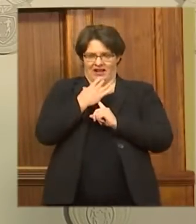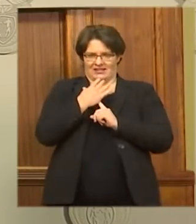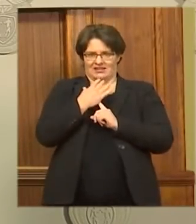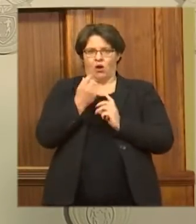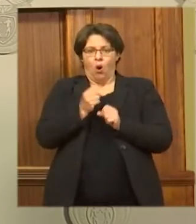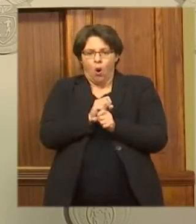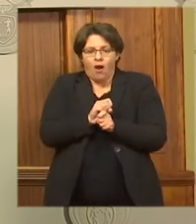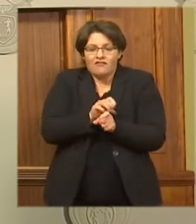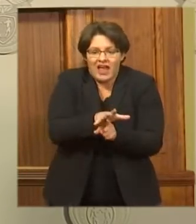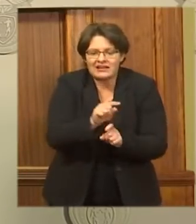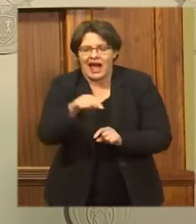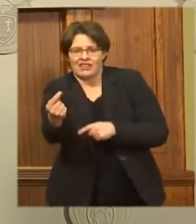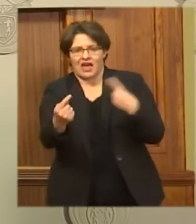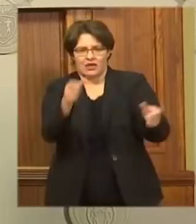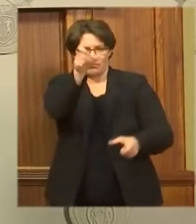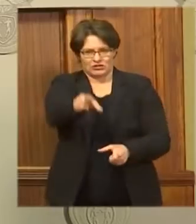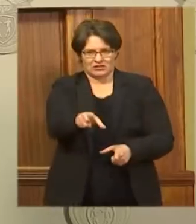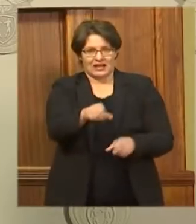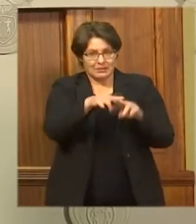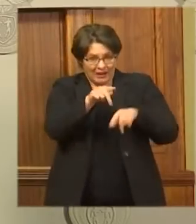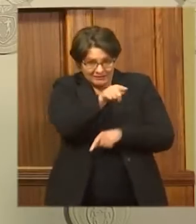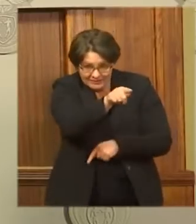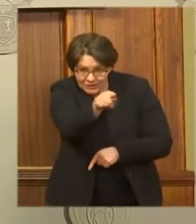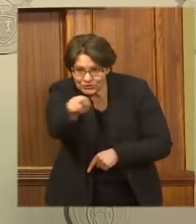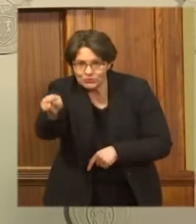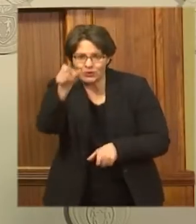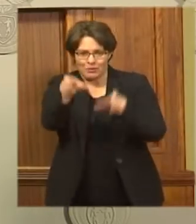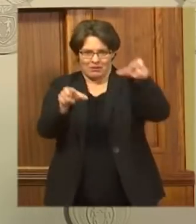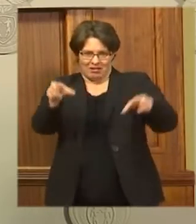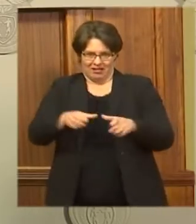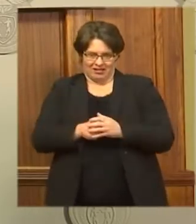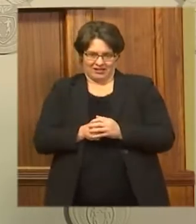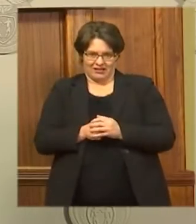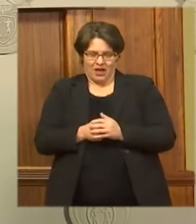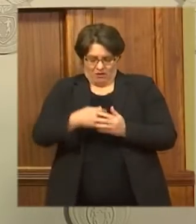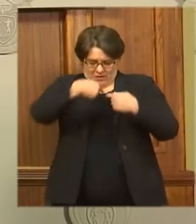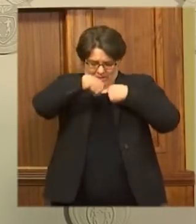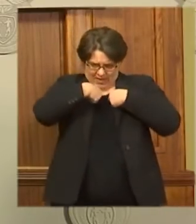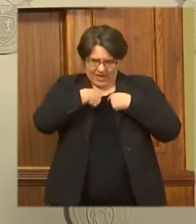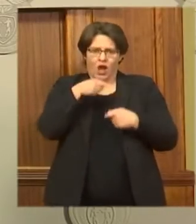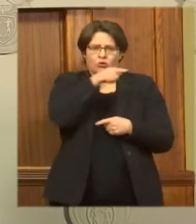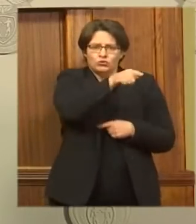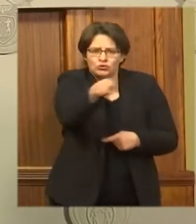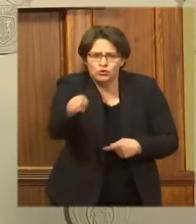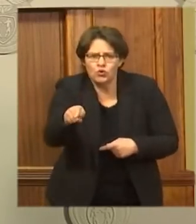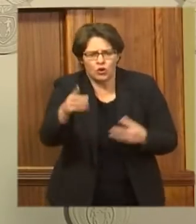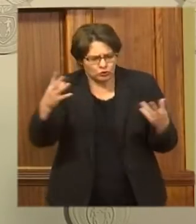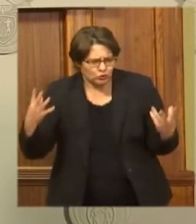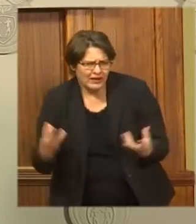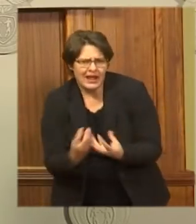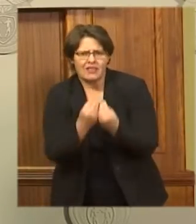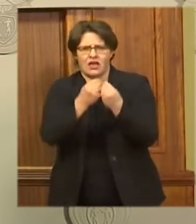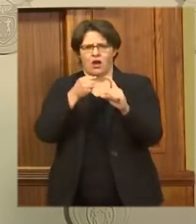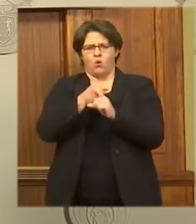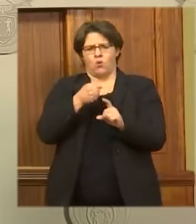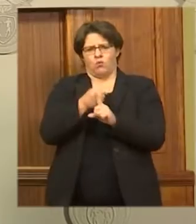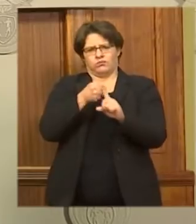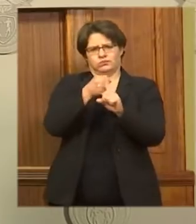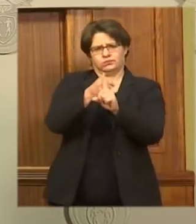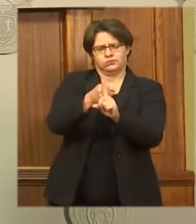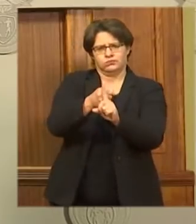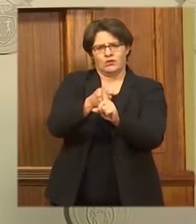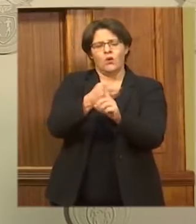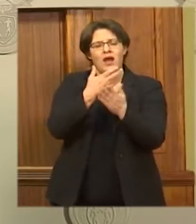even infect others. And it is through our personal and collective actions that we